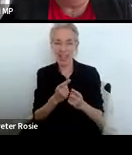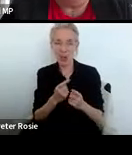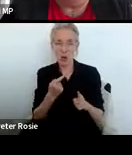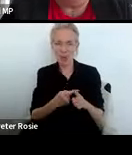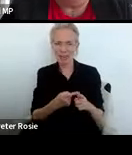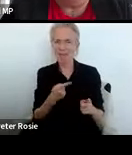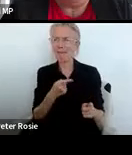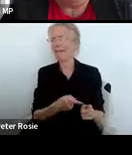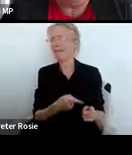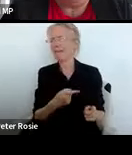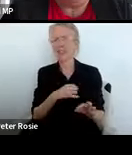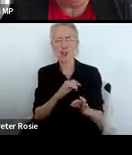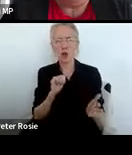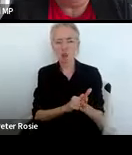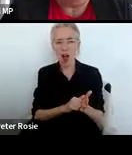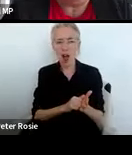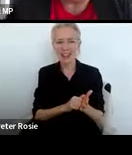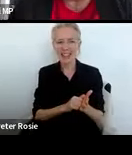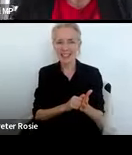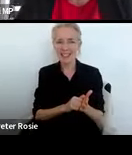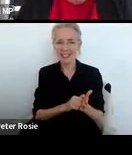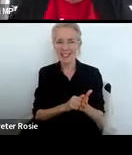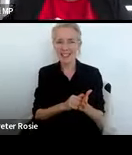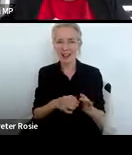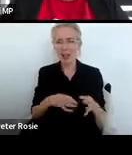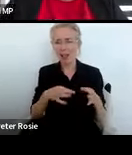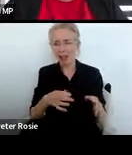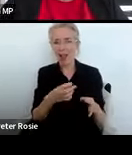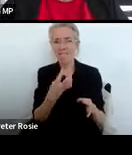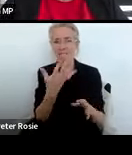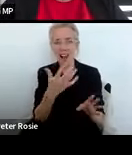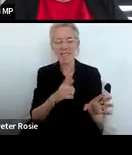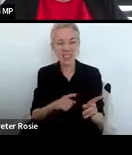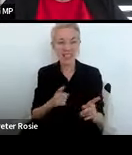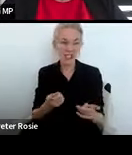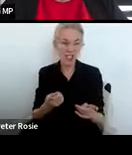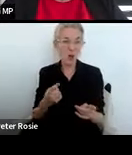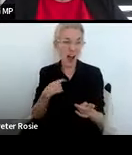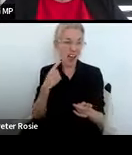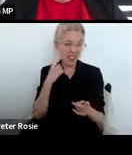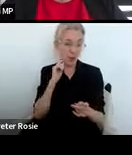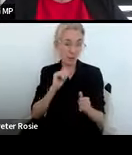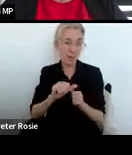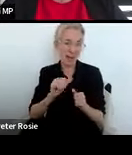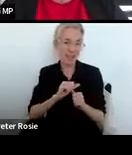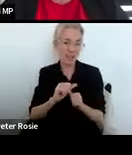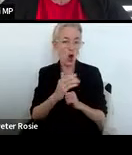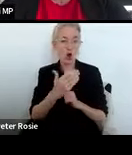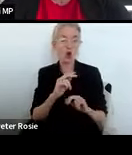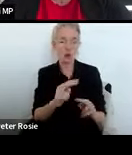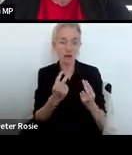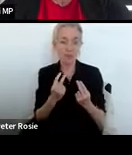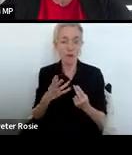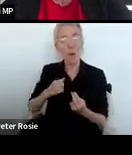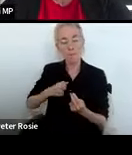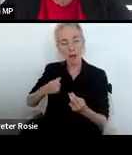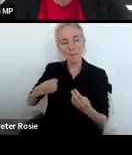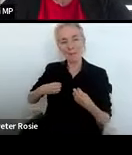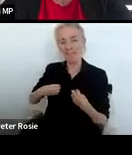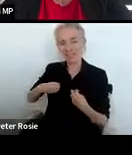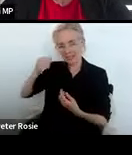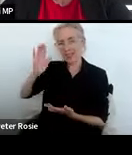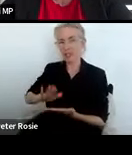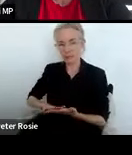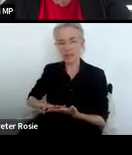things. It's really as simple as that. It's more of a practical issue from my perspective, you know, having managed similar situations but in a